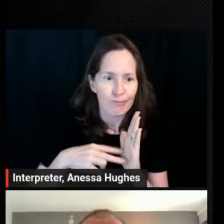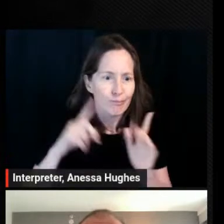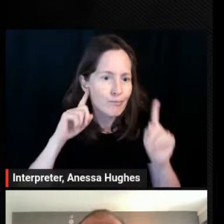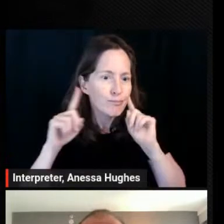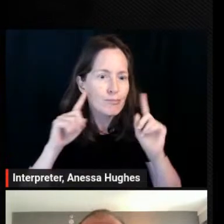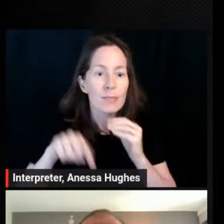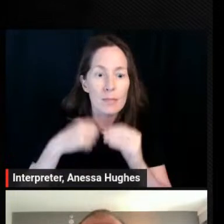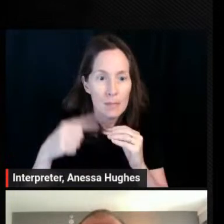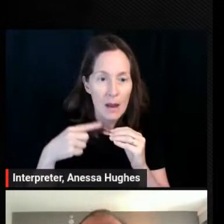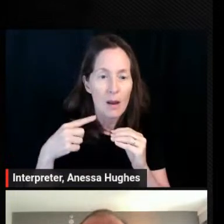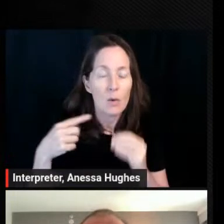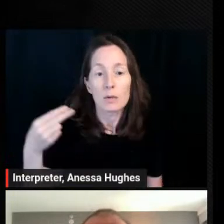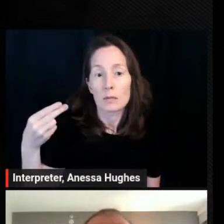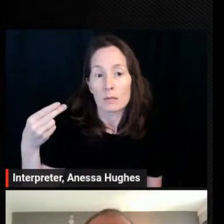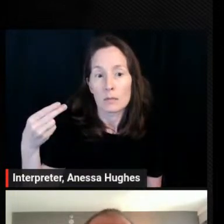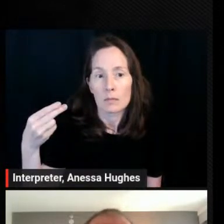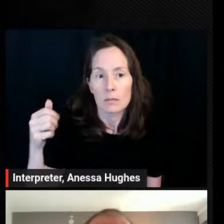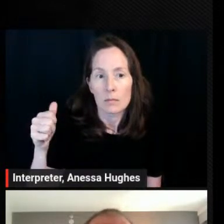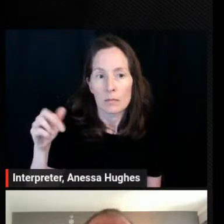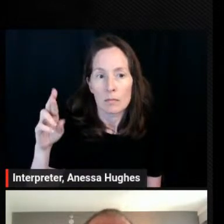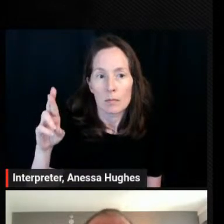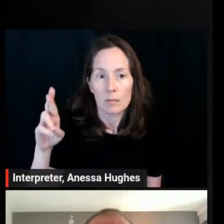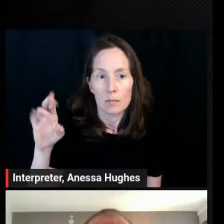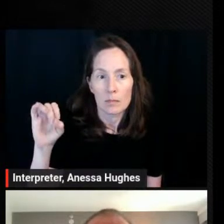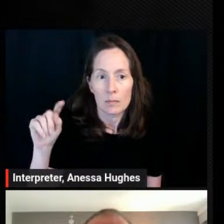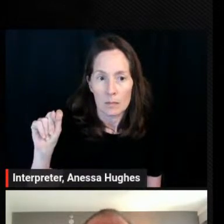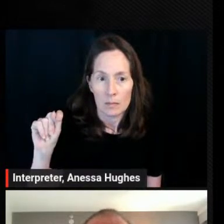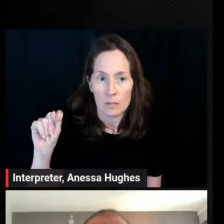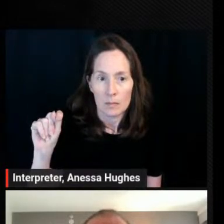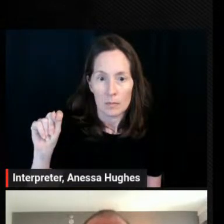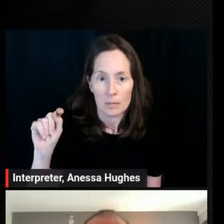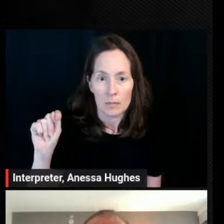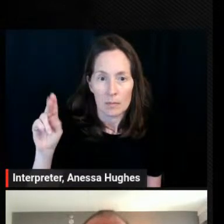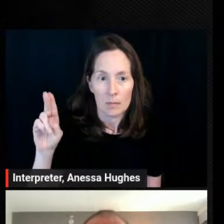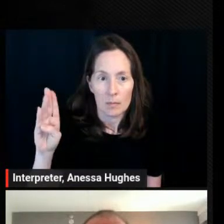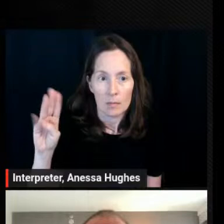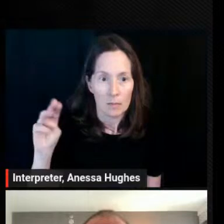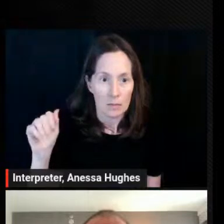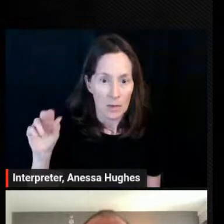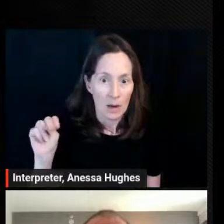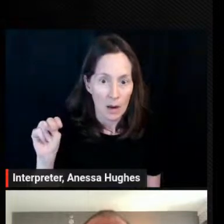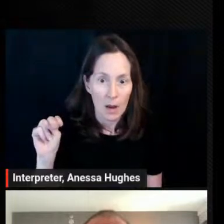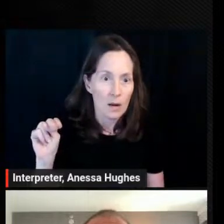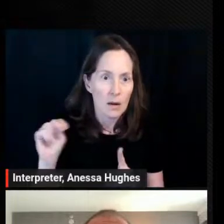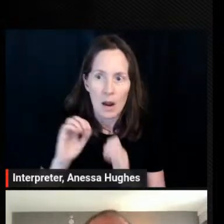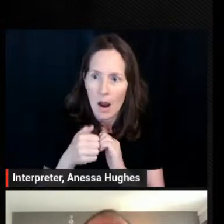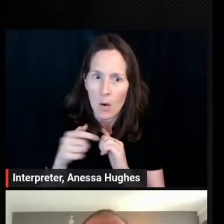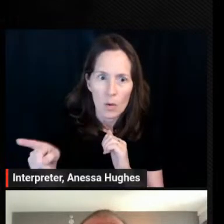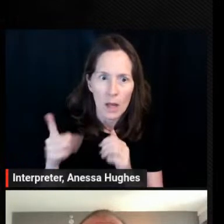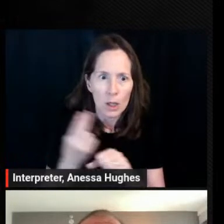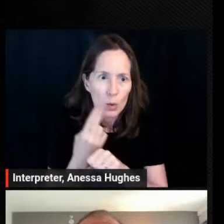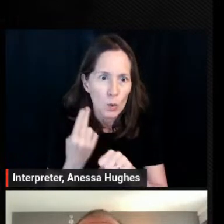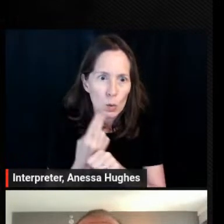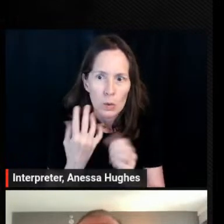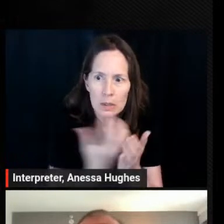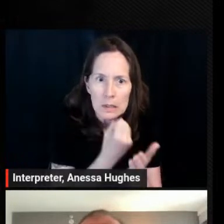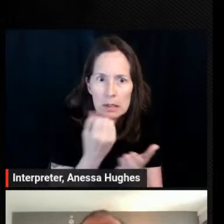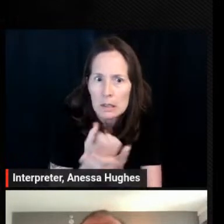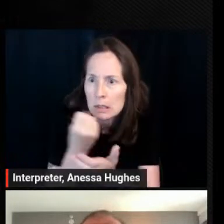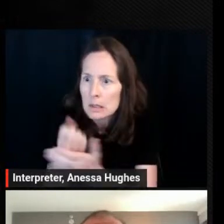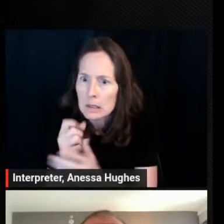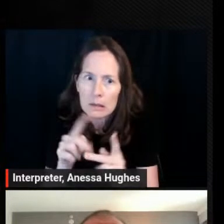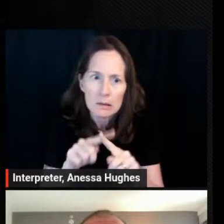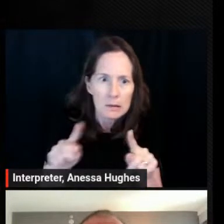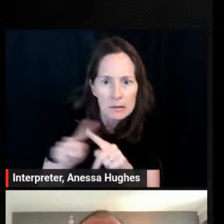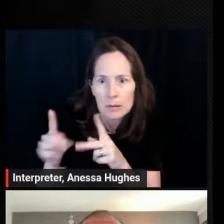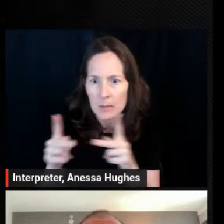used to help freedom seekers escape from slavery. The achievements of American heroes